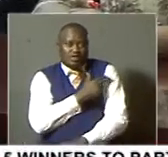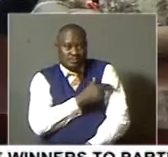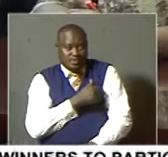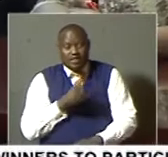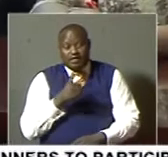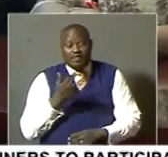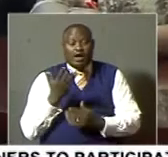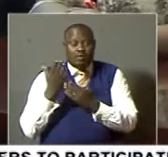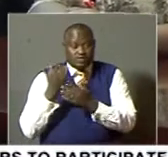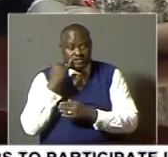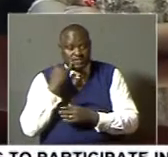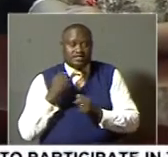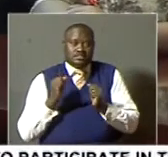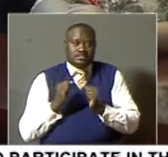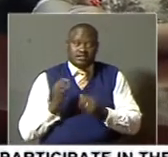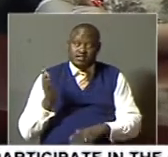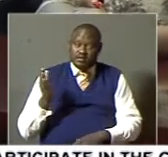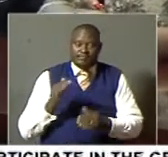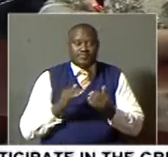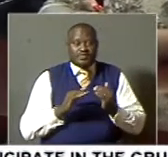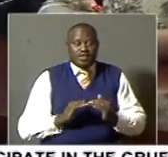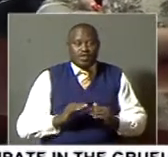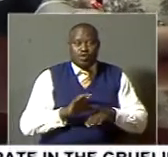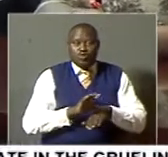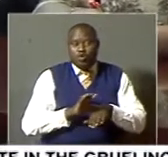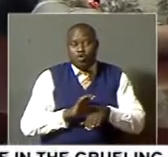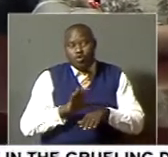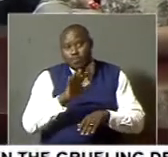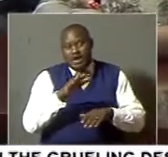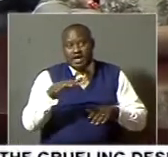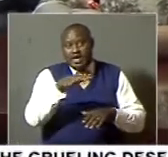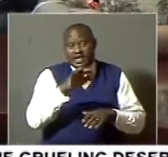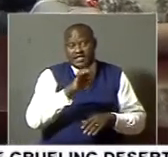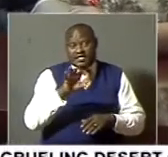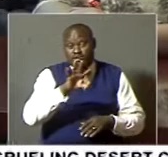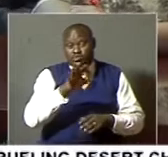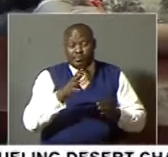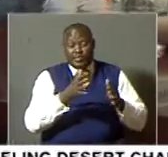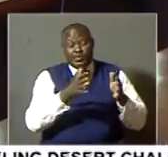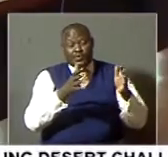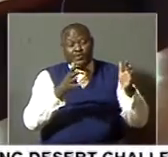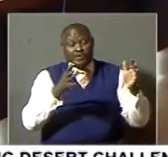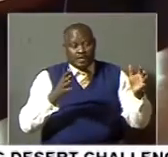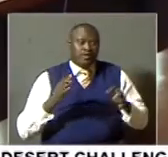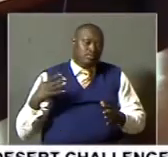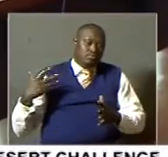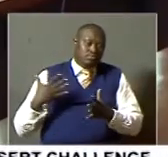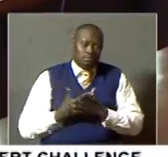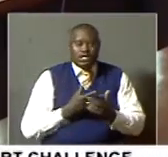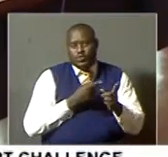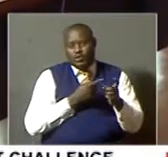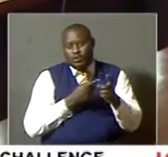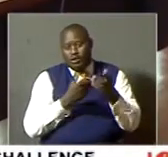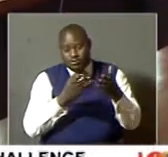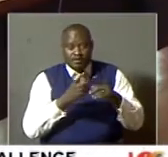critically, according to the reports. Now, DR Congo's huge eastern region has long been racked by violence, but fighting